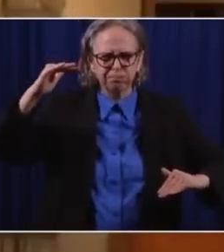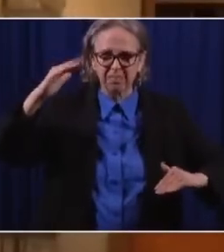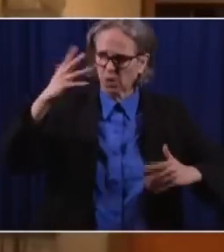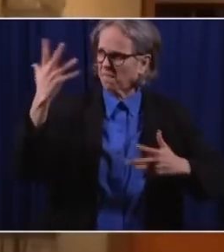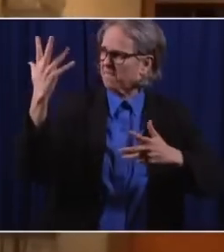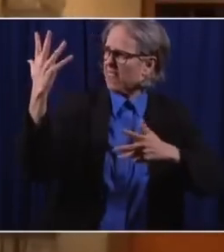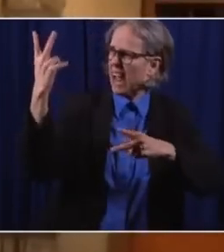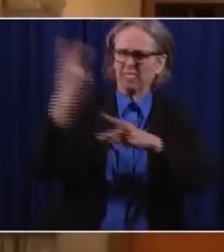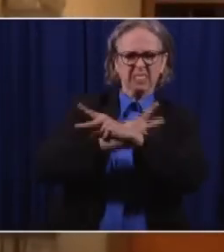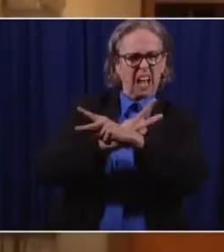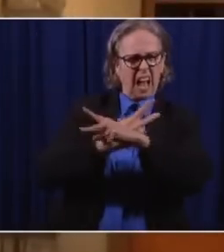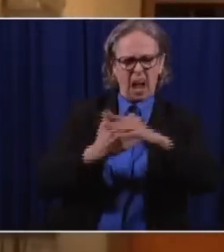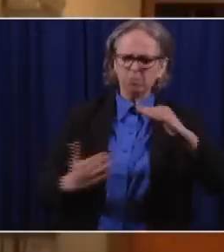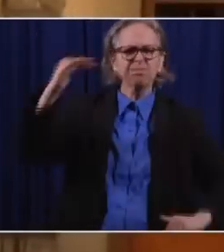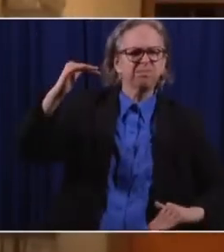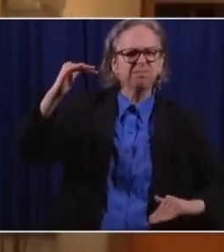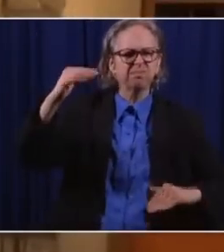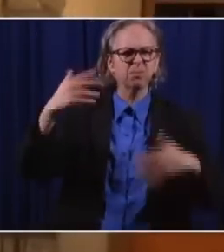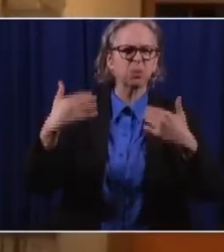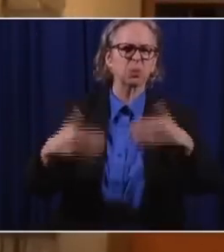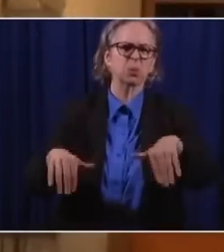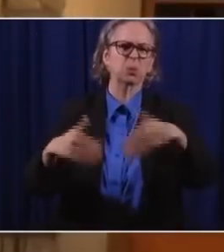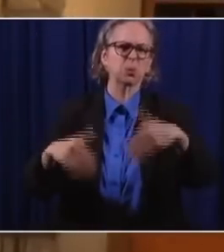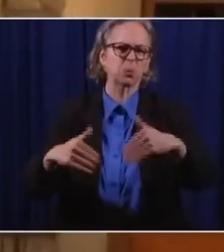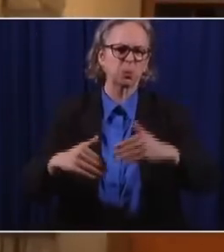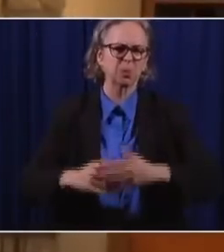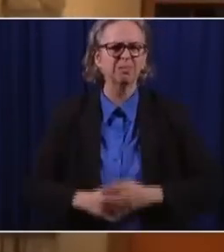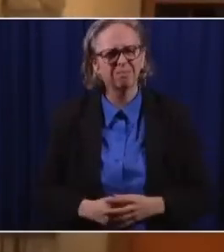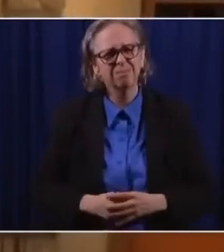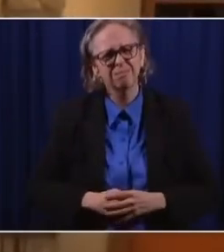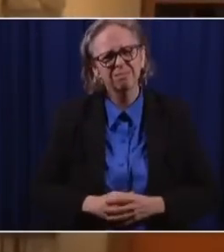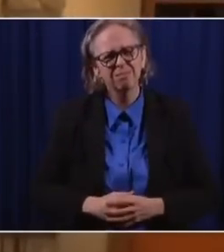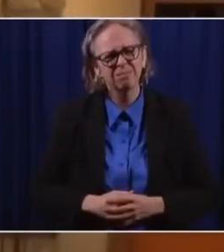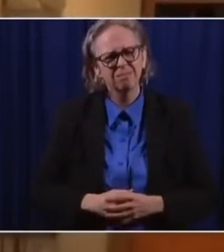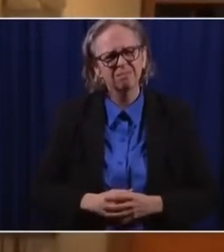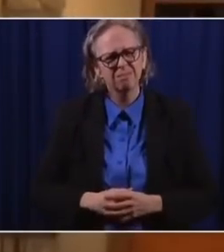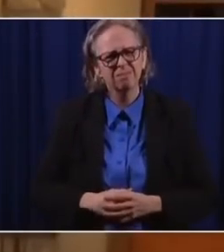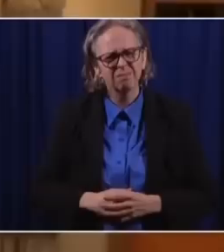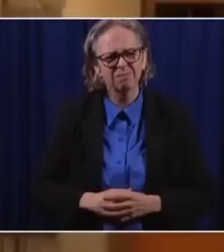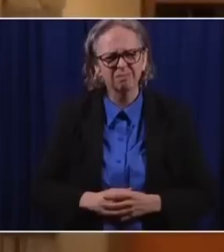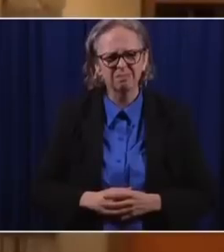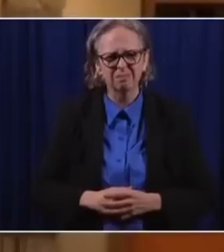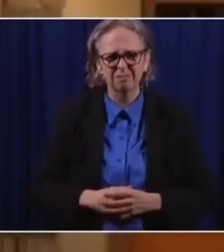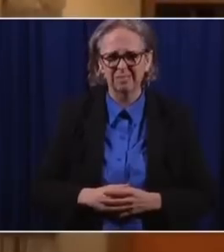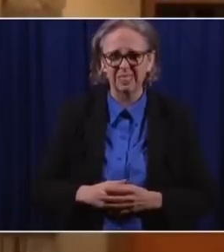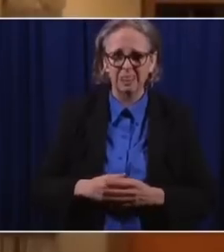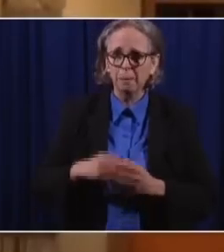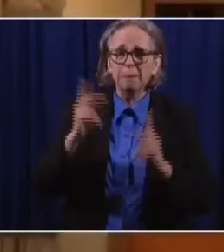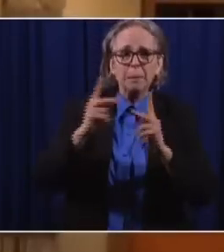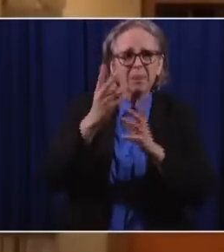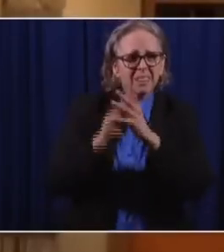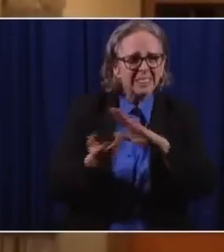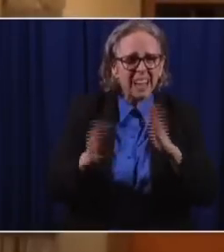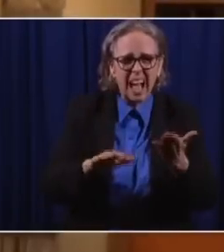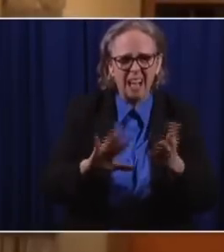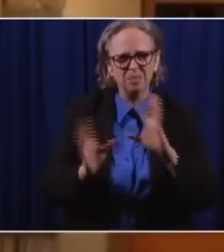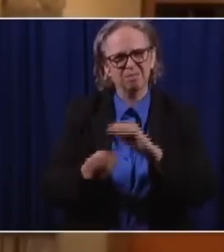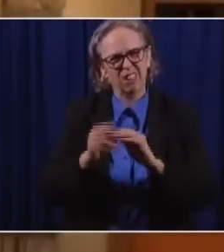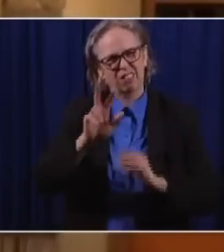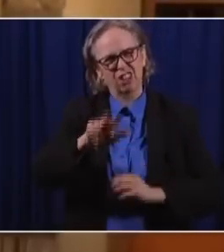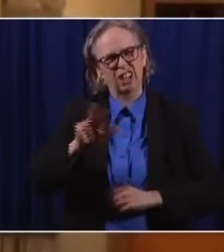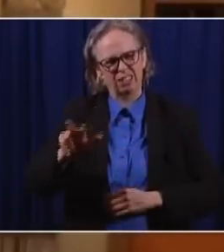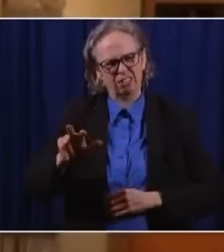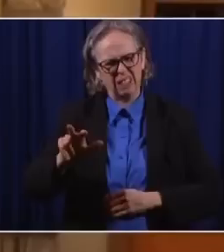to go up all the time. So if you look at the deaths, sadly 33 deaths, that's a higher